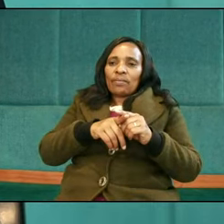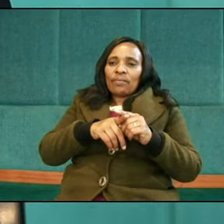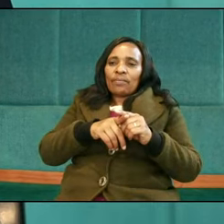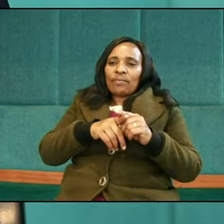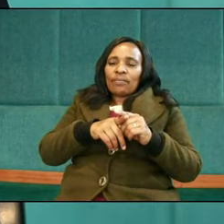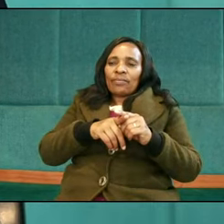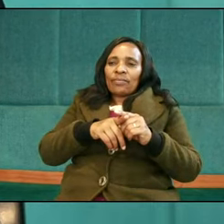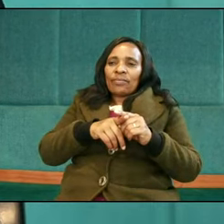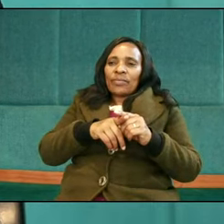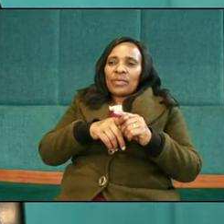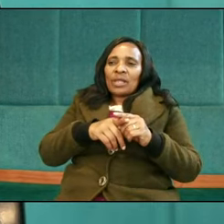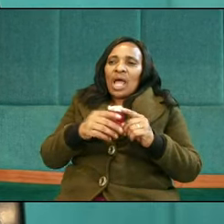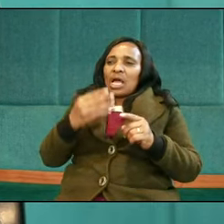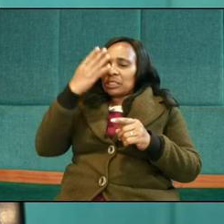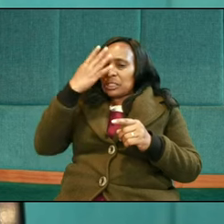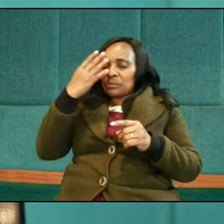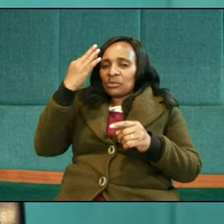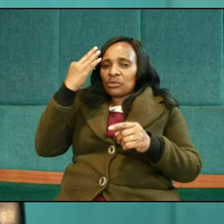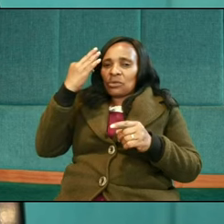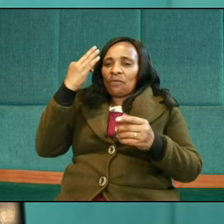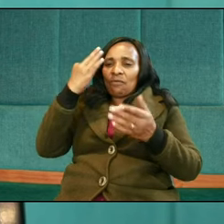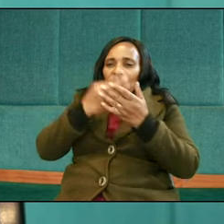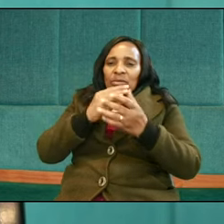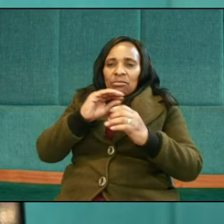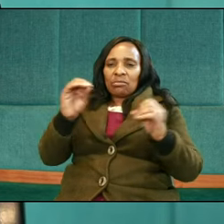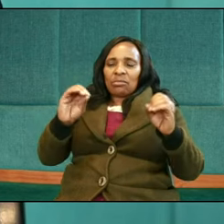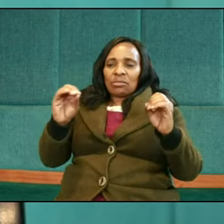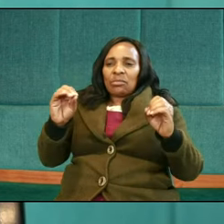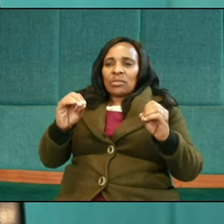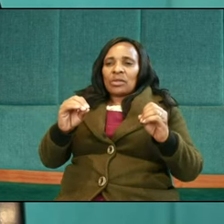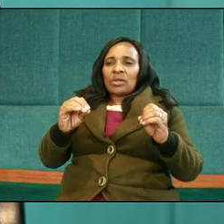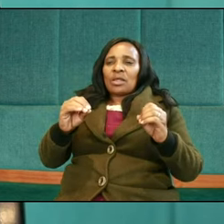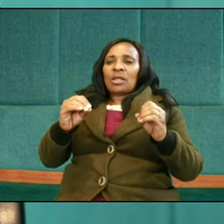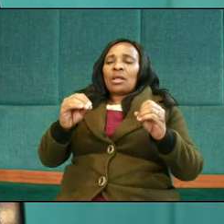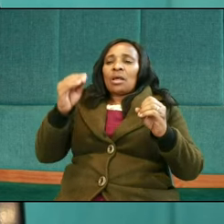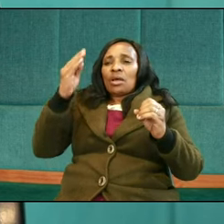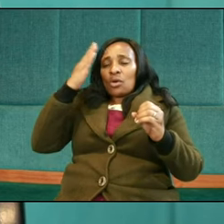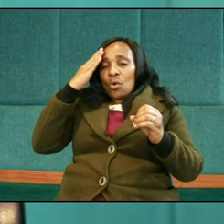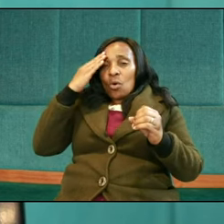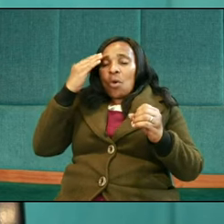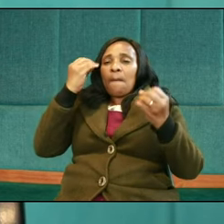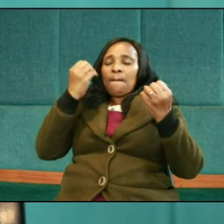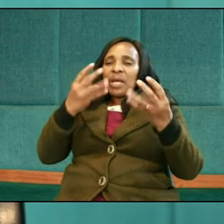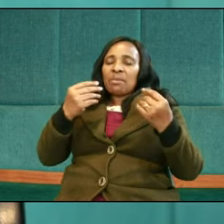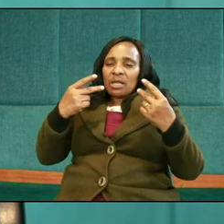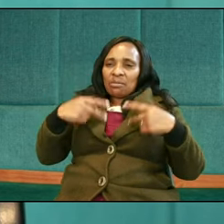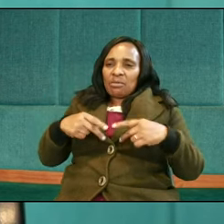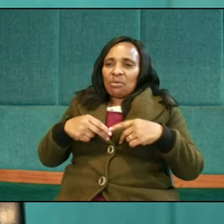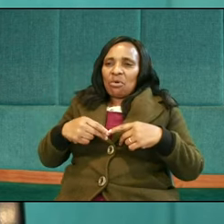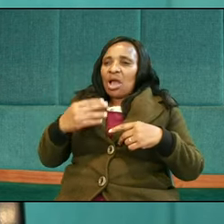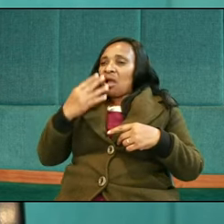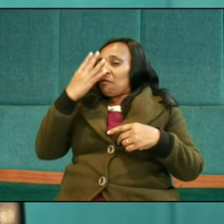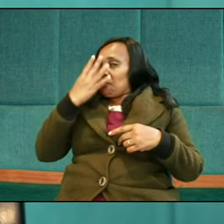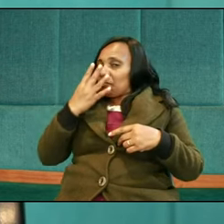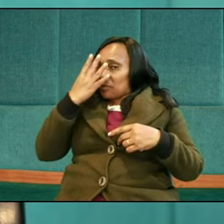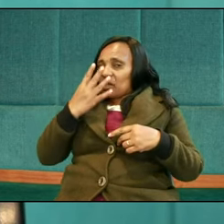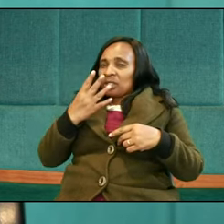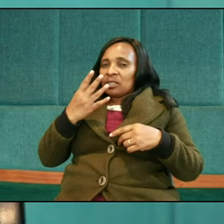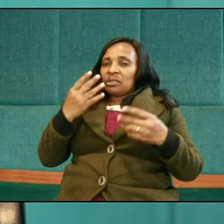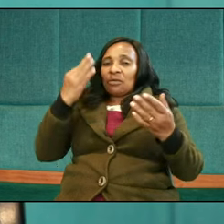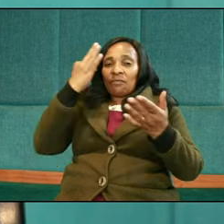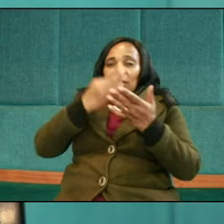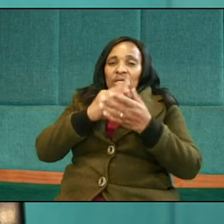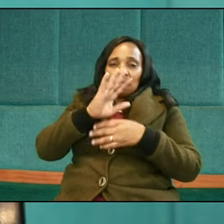I think not being ashamed of your faith. You know, most young people tend to be afraid of showing their faith